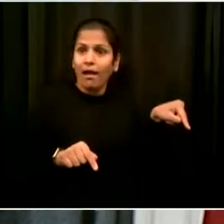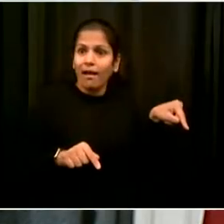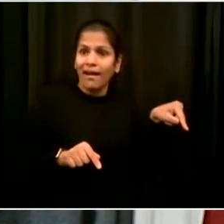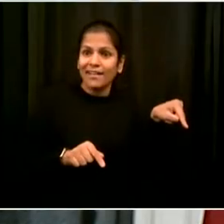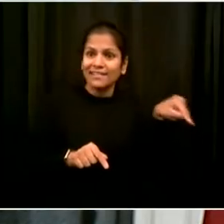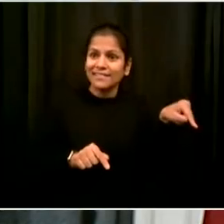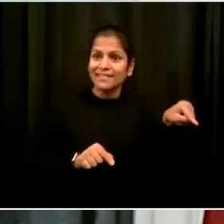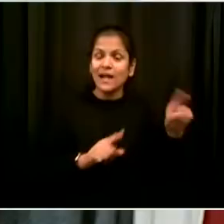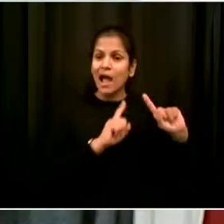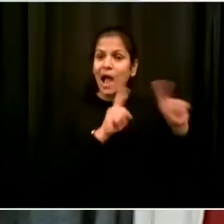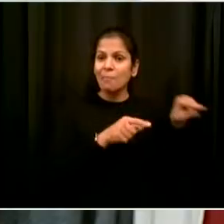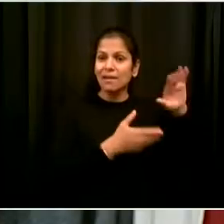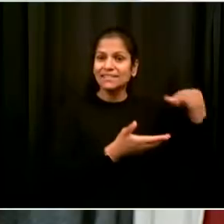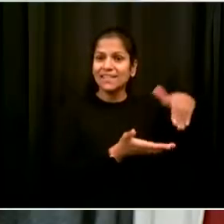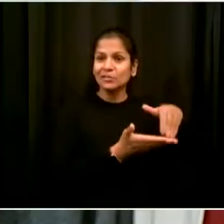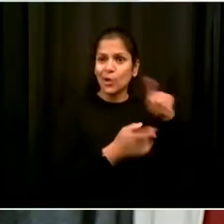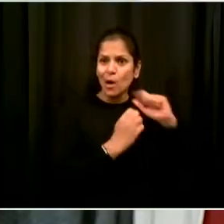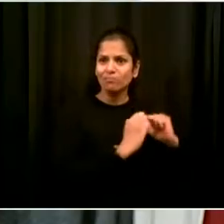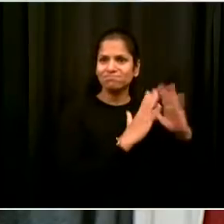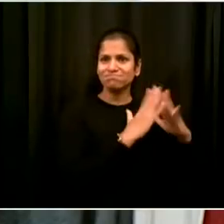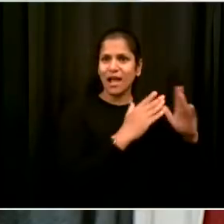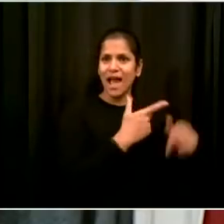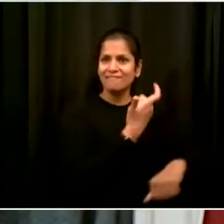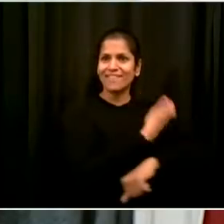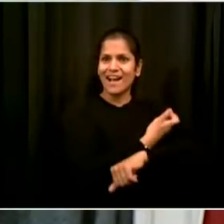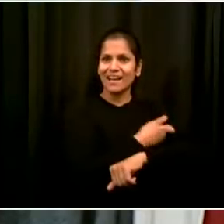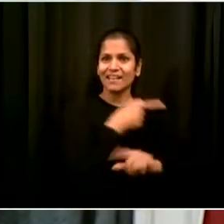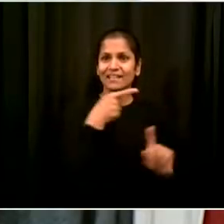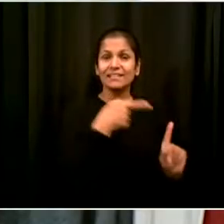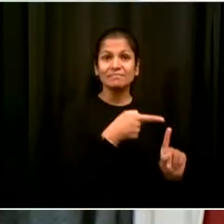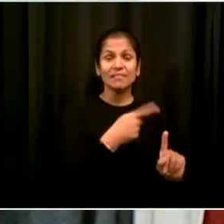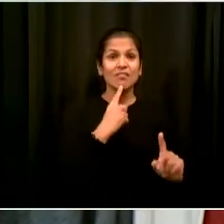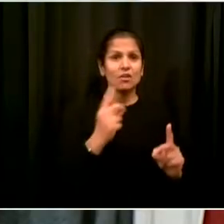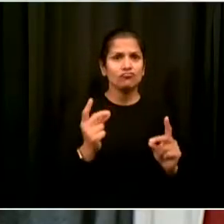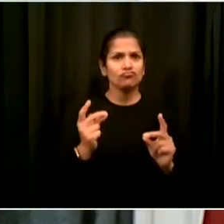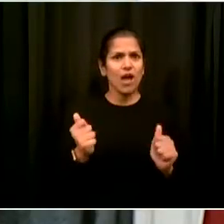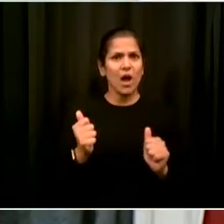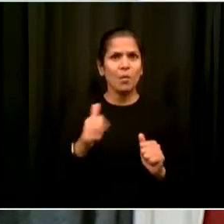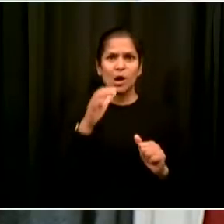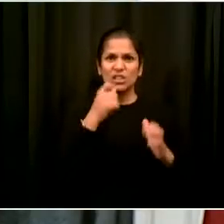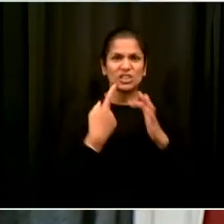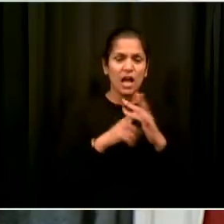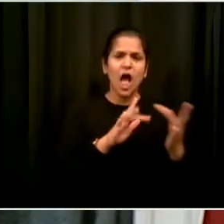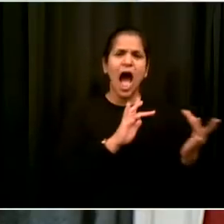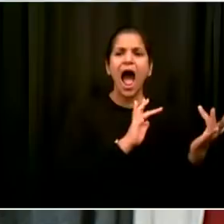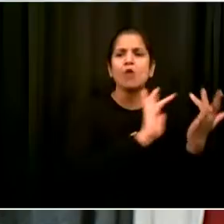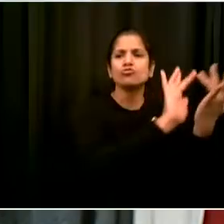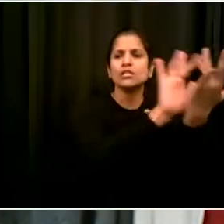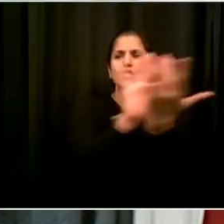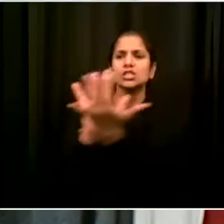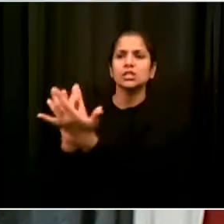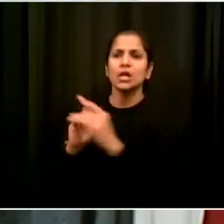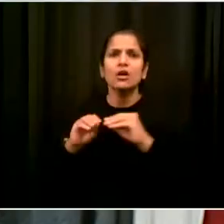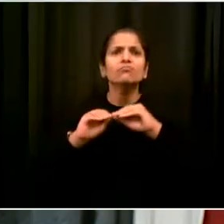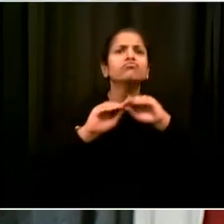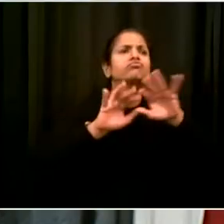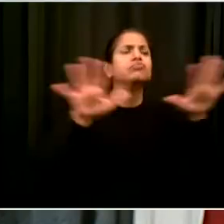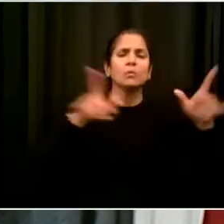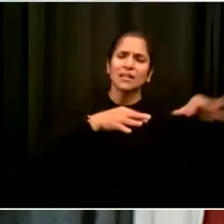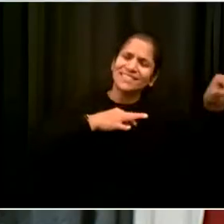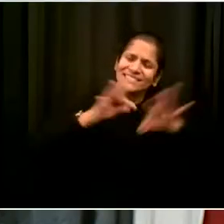of widespread vaccine distribution in the community, and real-time reporting, troubleshooting, and communication as a vaccine is